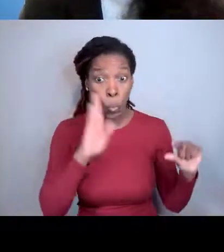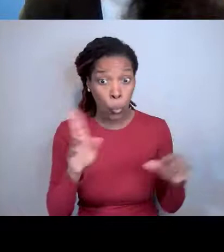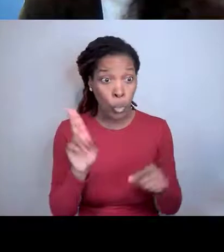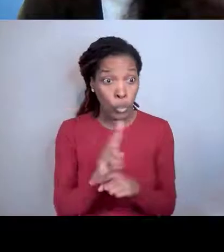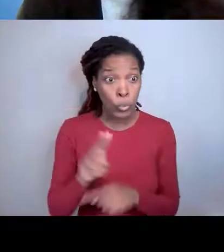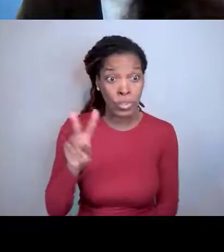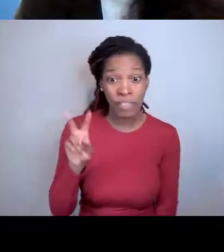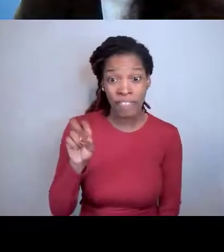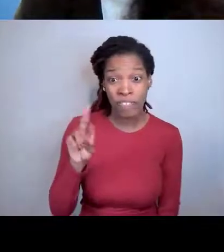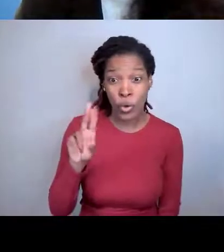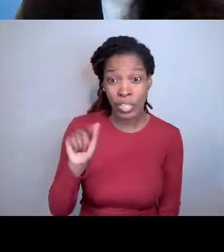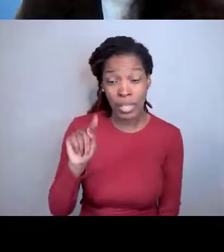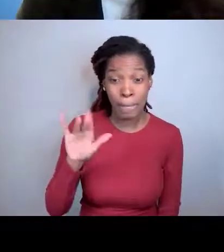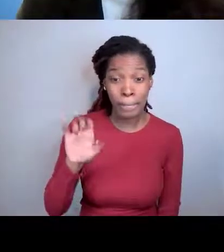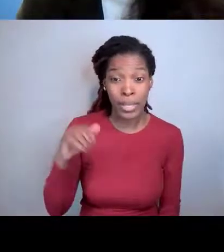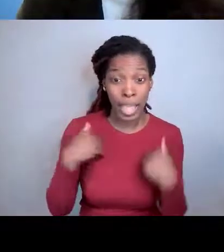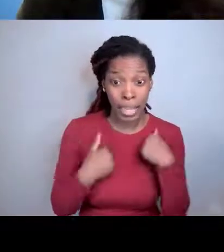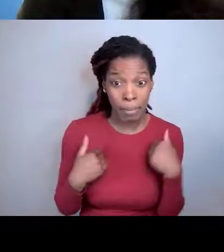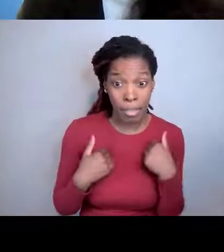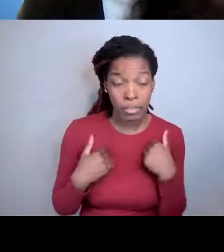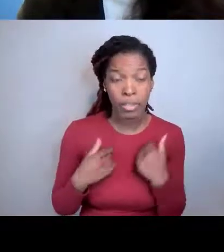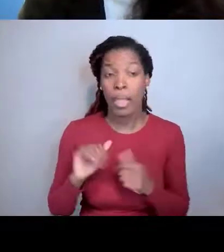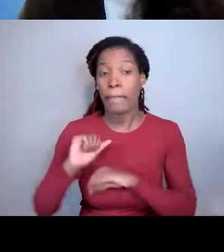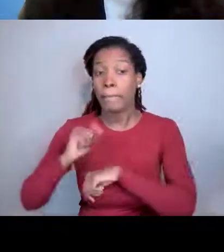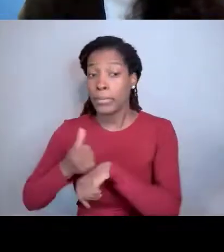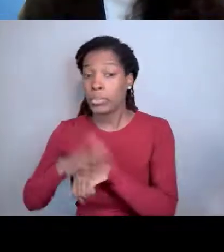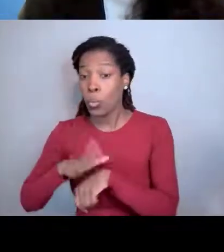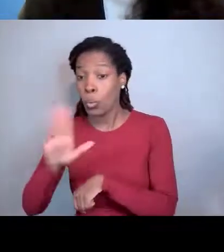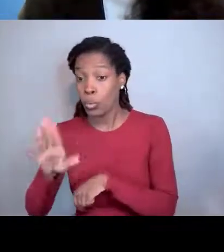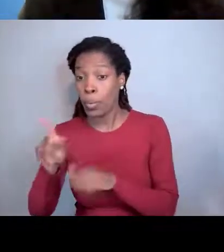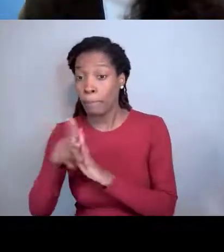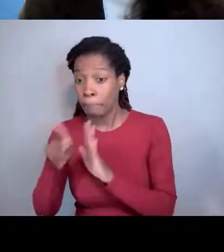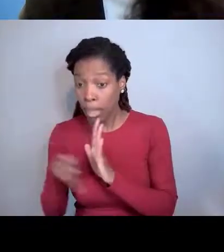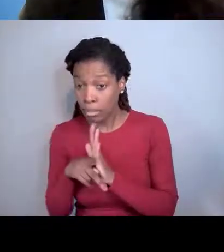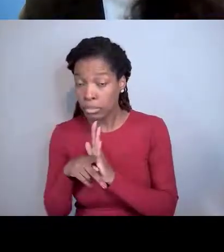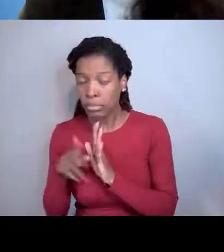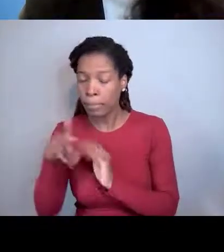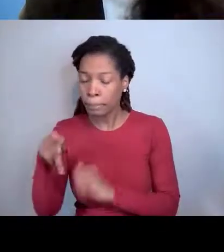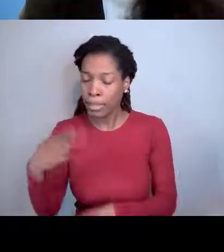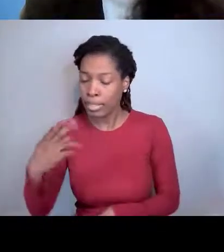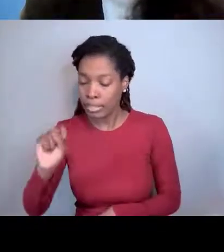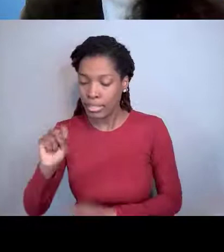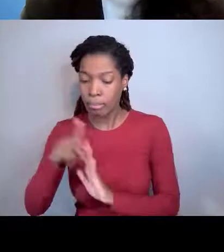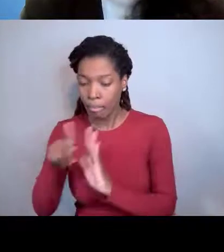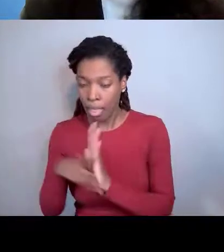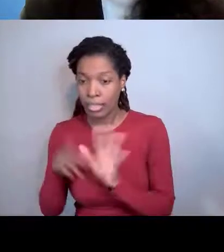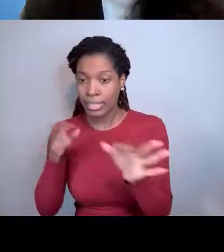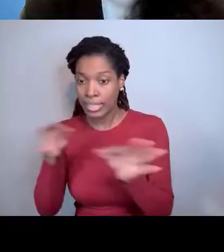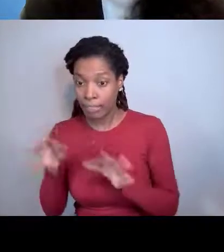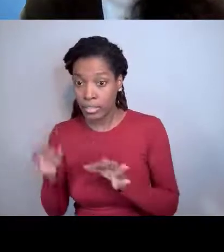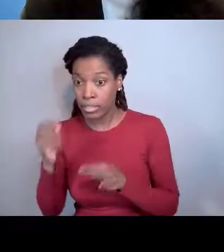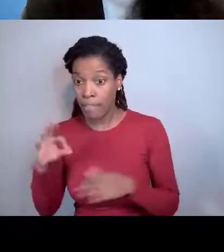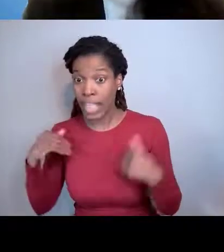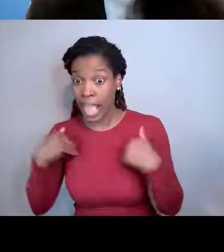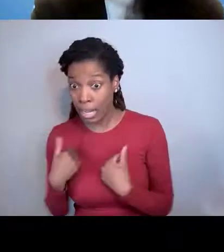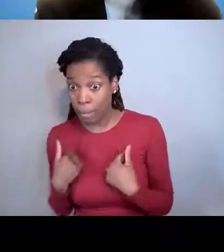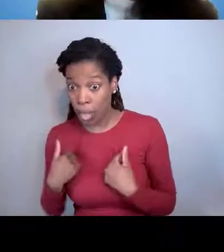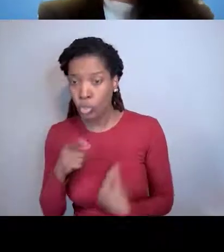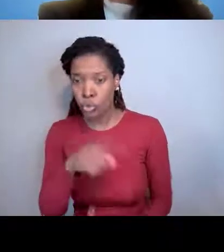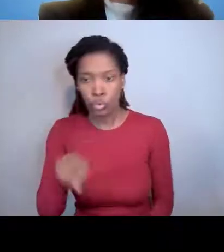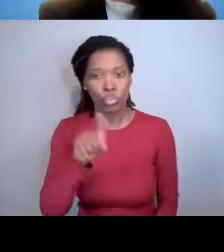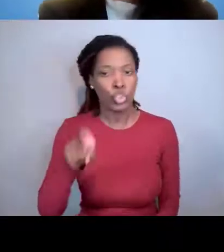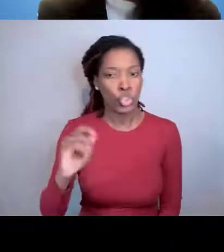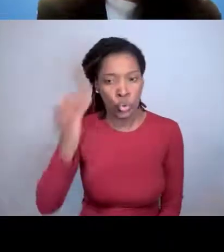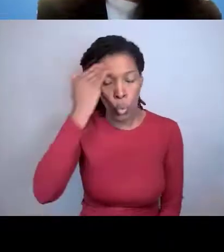on your definition of the PHS policy definition of an animal, you should have a good idea whether or not it involves